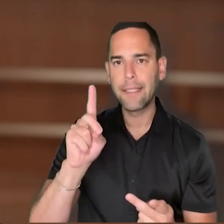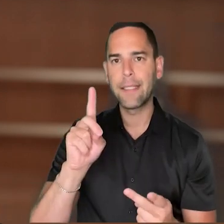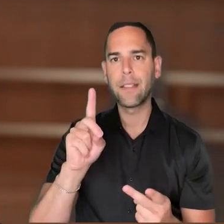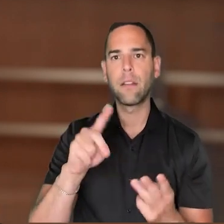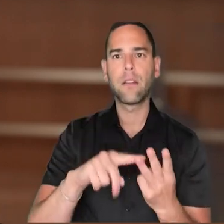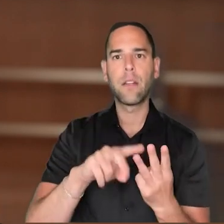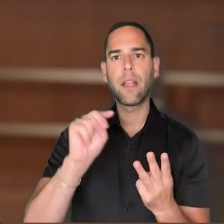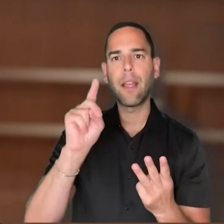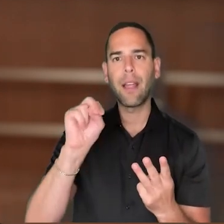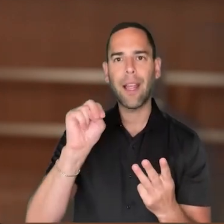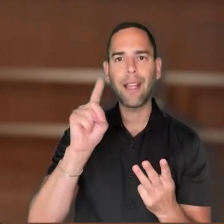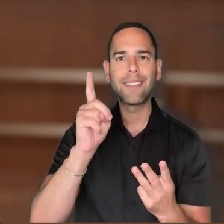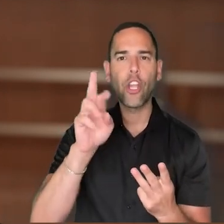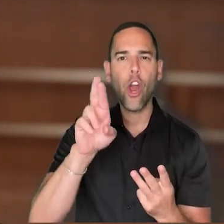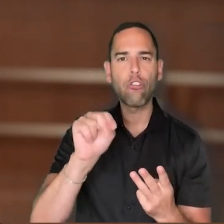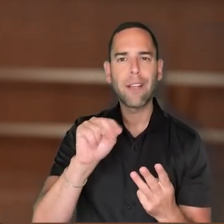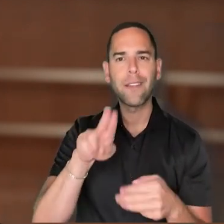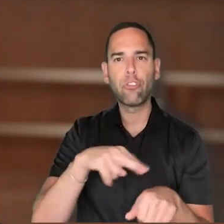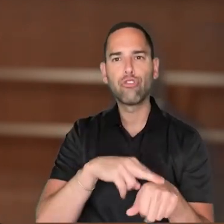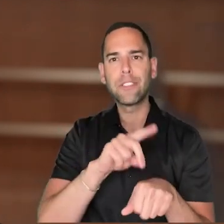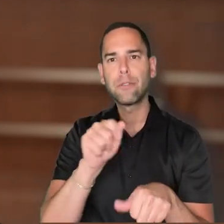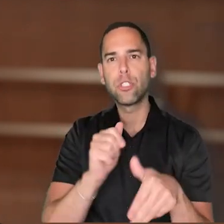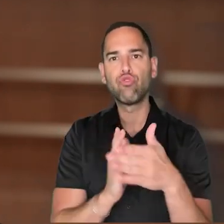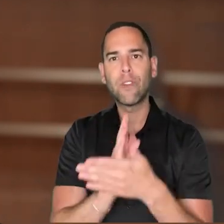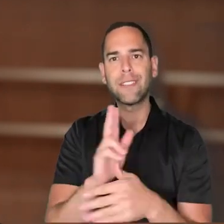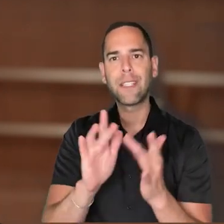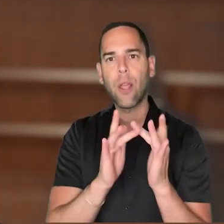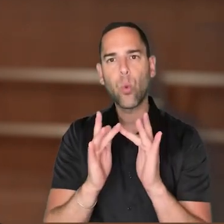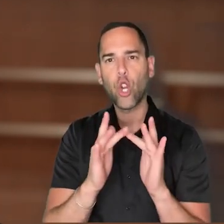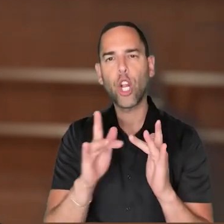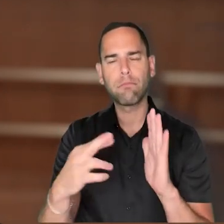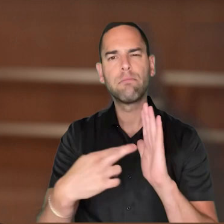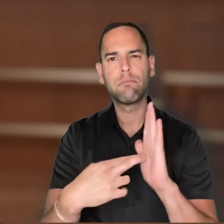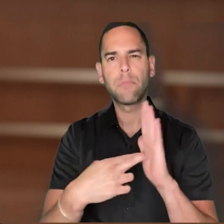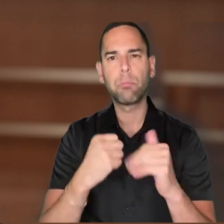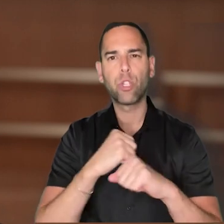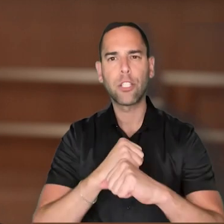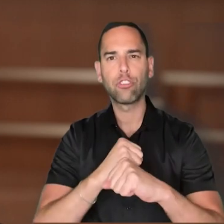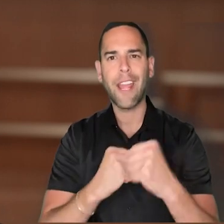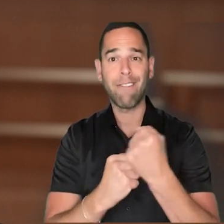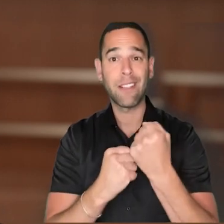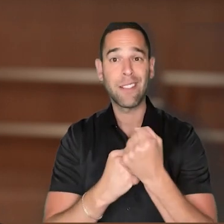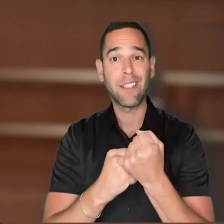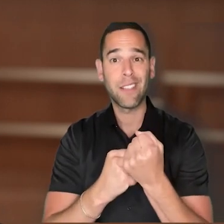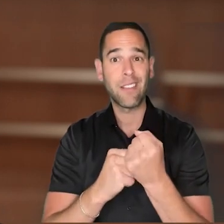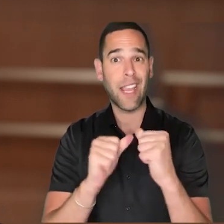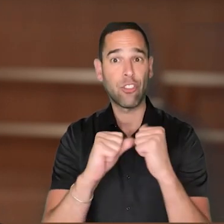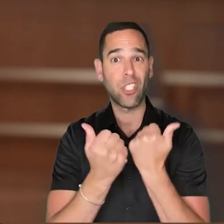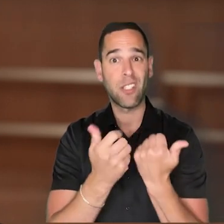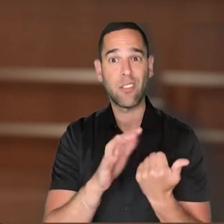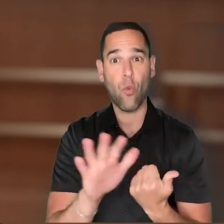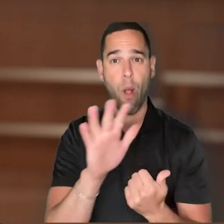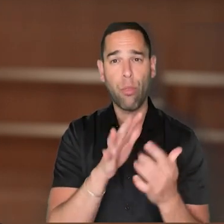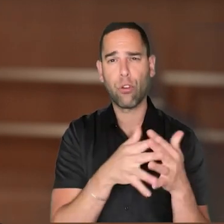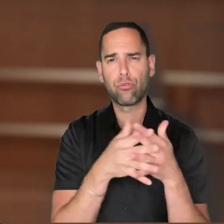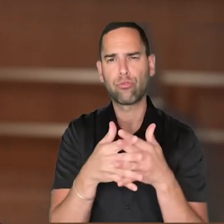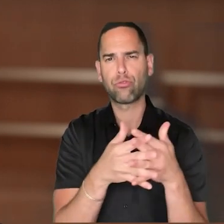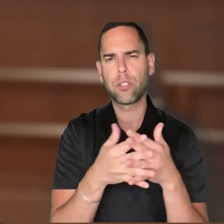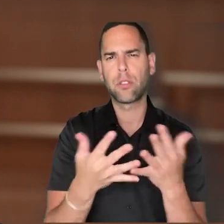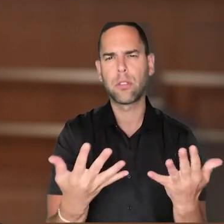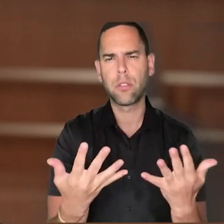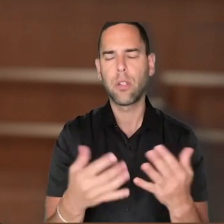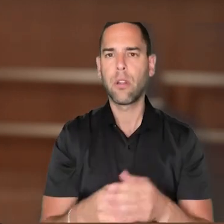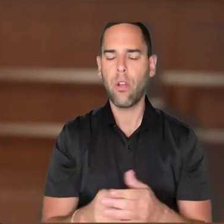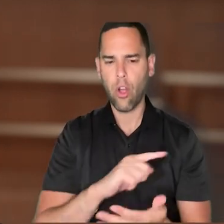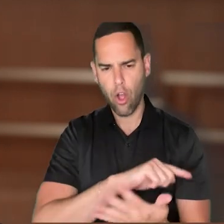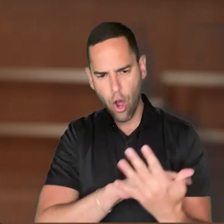with Disabilities, the National Disability Rights Network, which represents protection and advocacy agencies around the country,